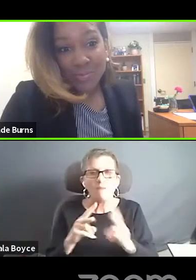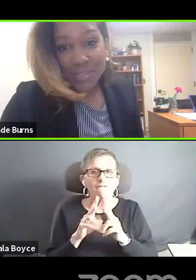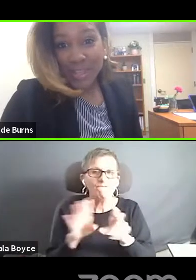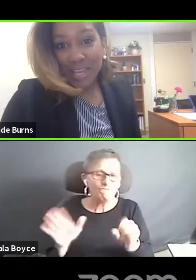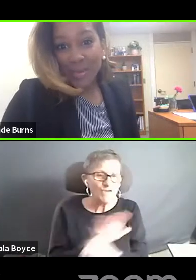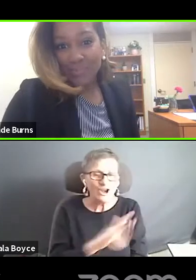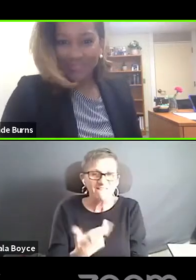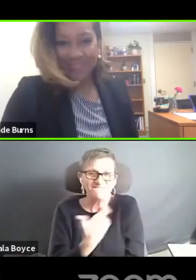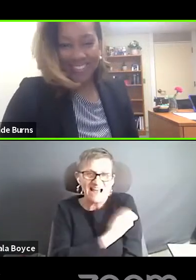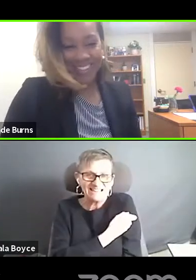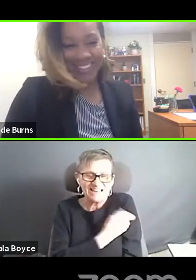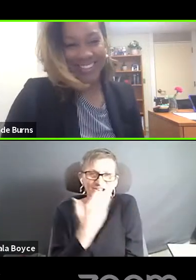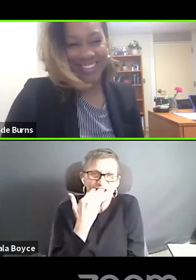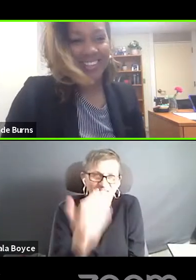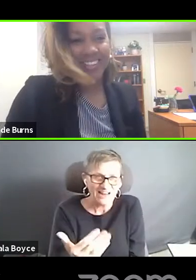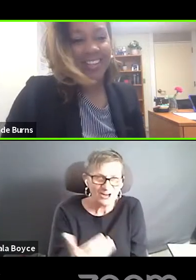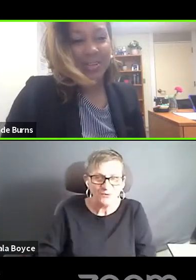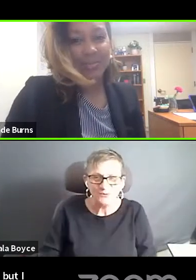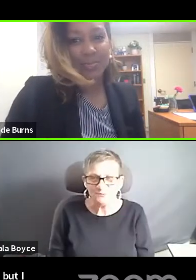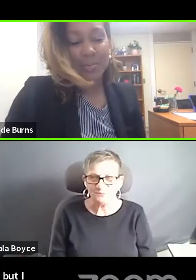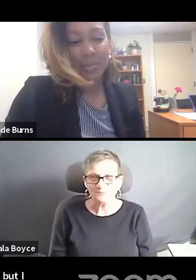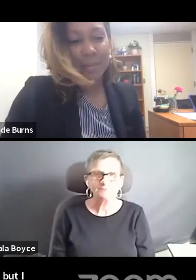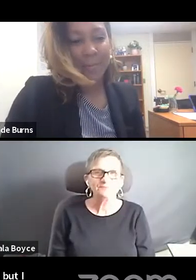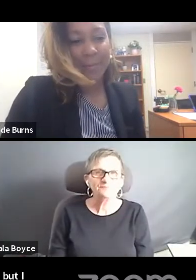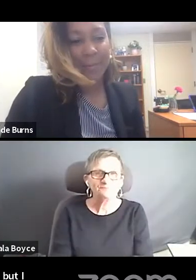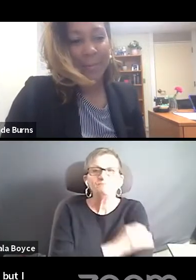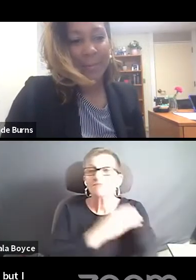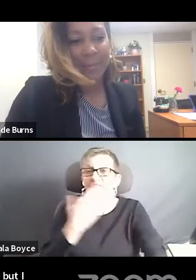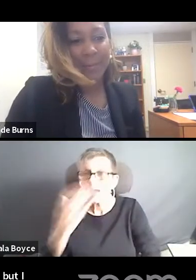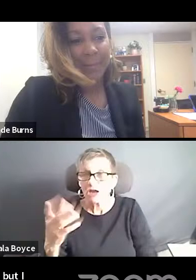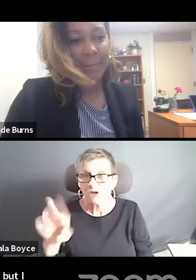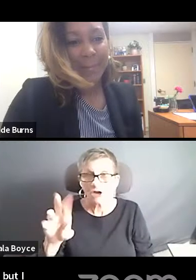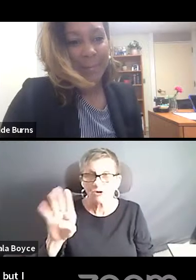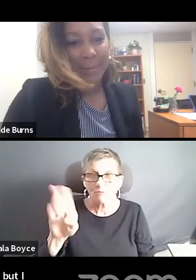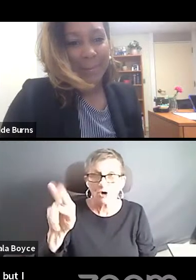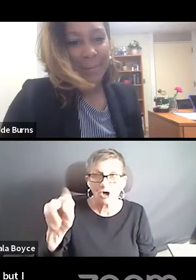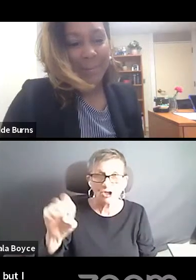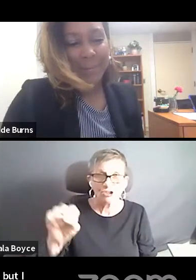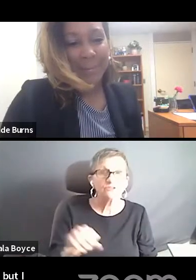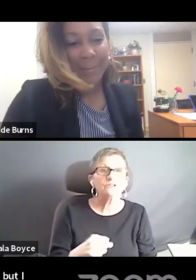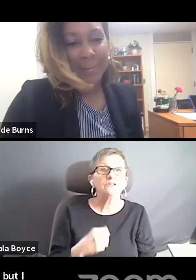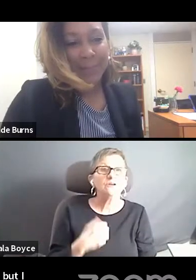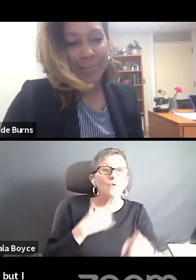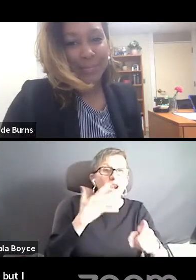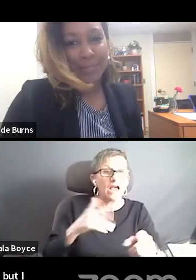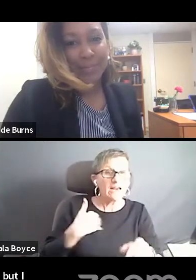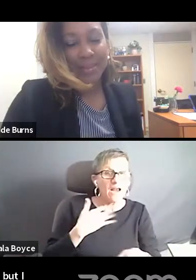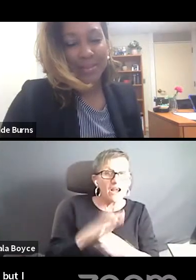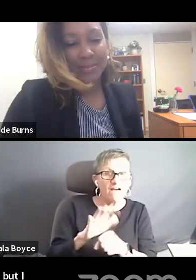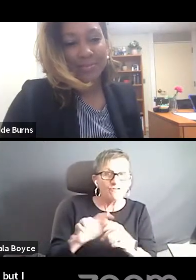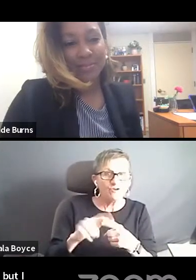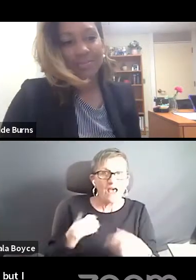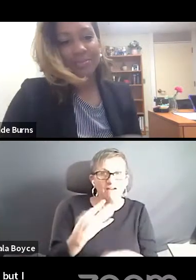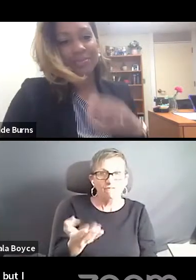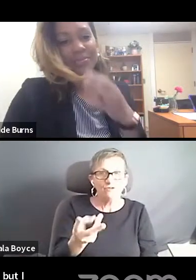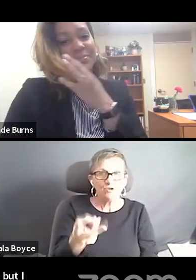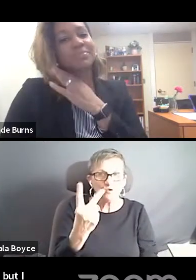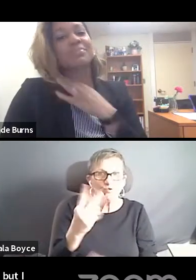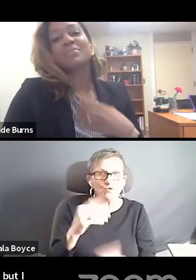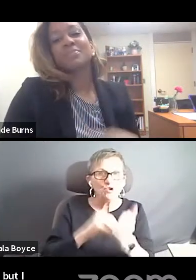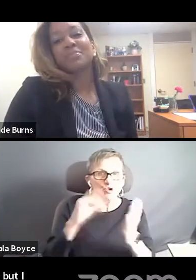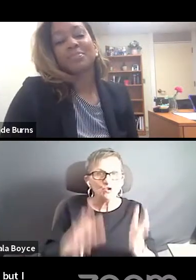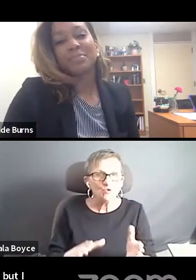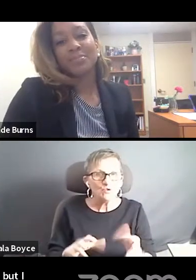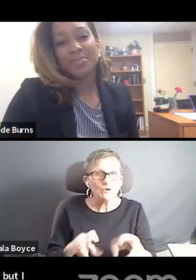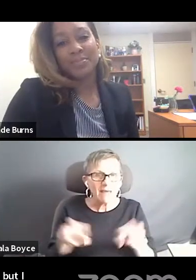well. So thank you. Thank you, Dr. Burns. And we're fortunate enough to have two student panelists as well. Kennedy, could